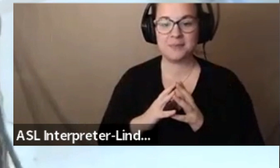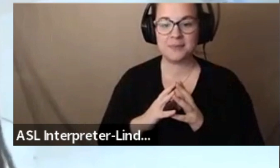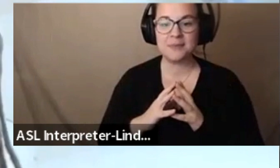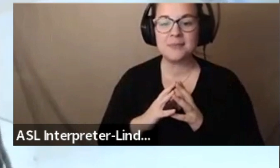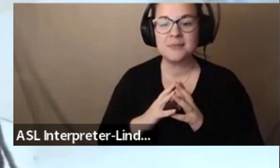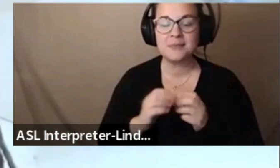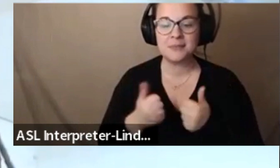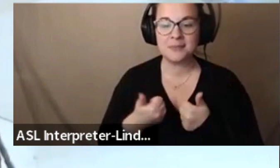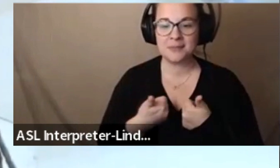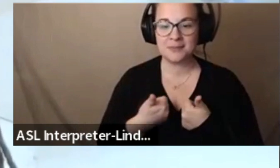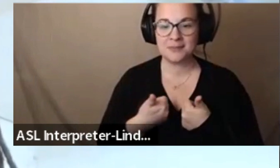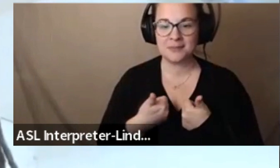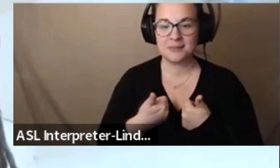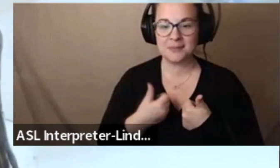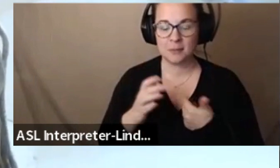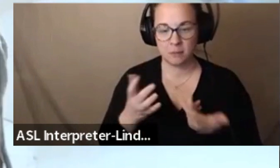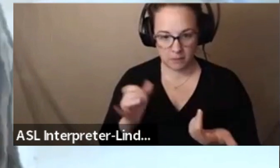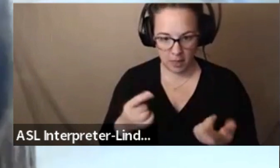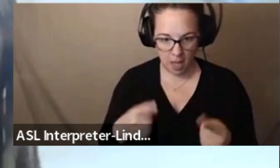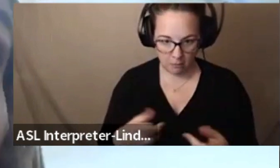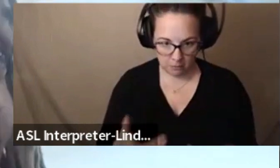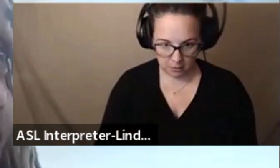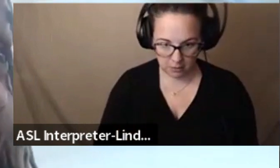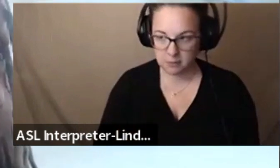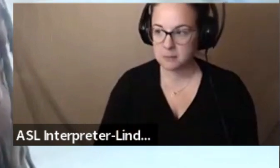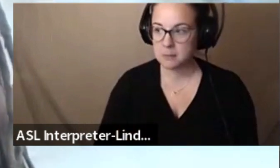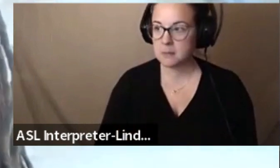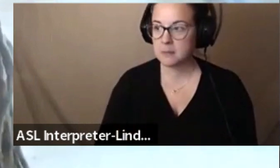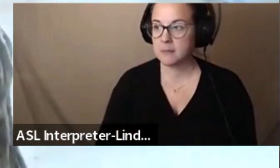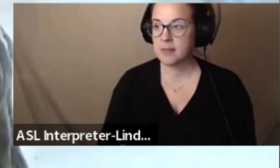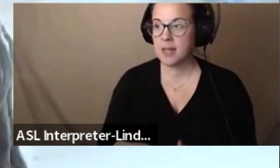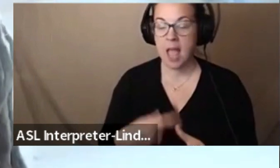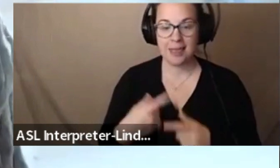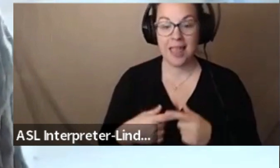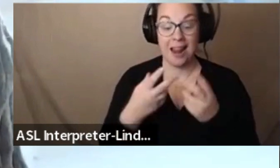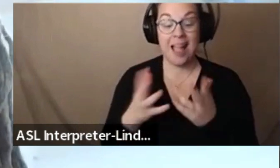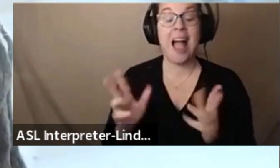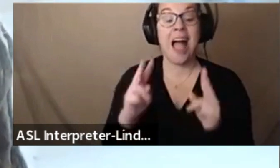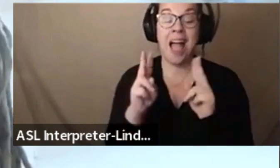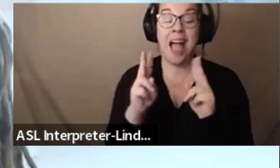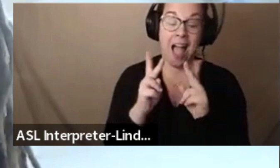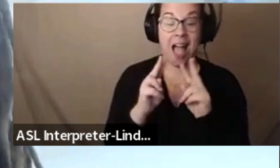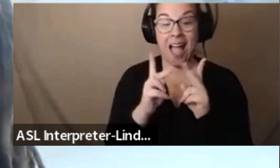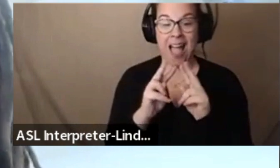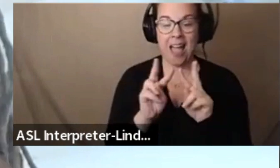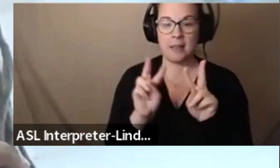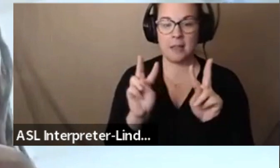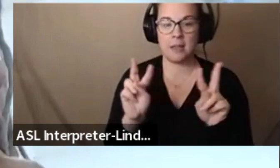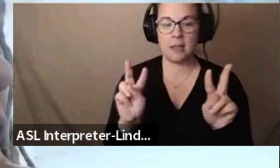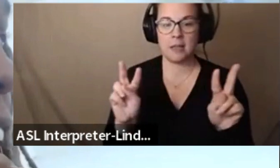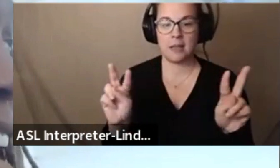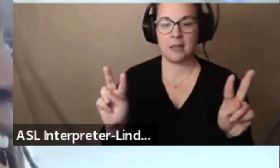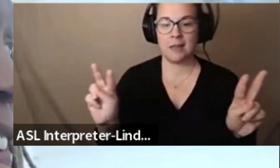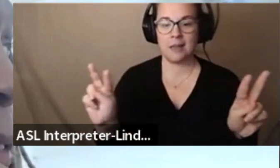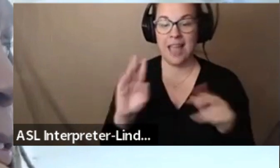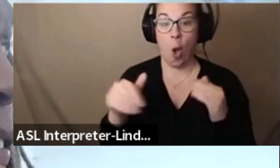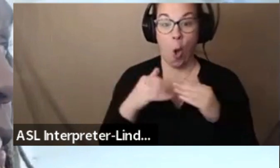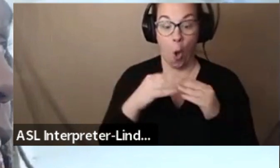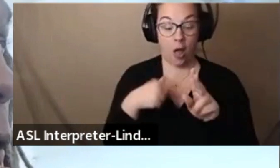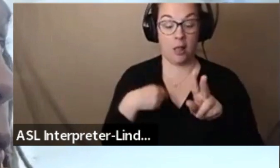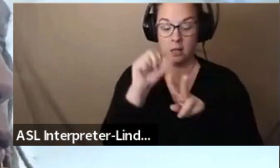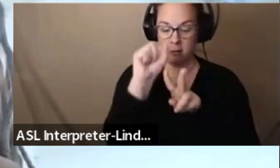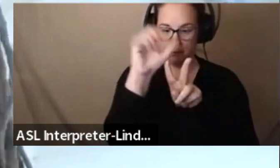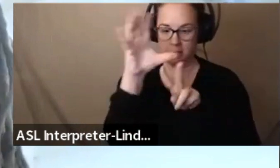Oh, wonderful. You know, because that happens. Like, okay. And then as they troop off, they're all thinking,